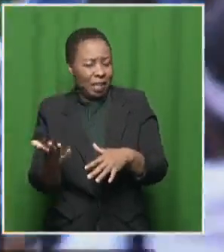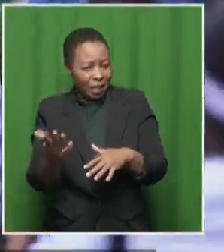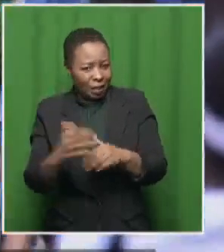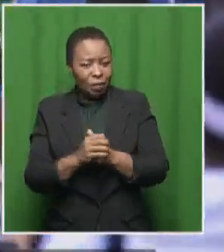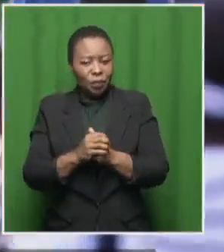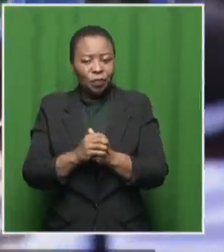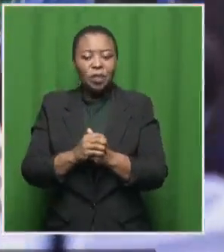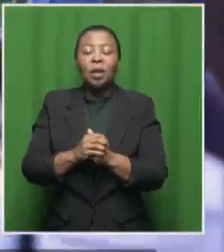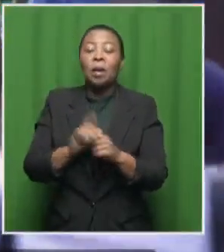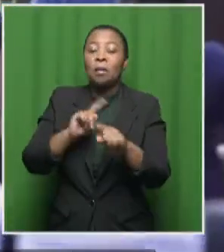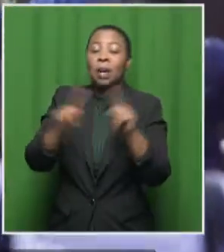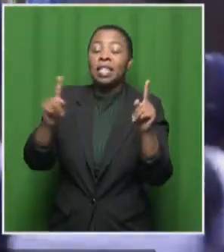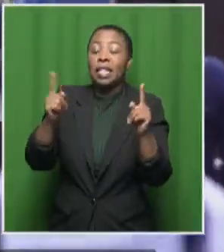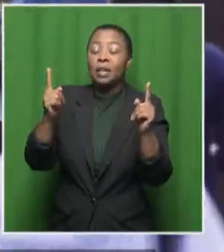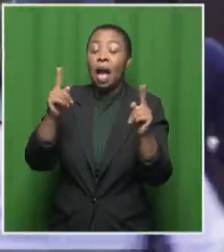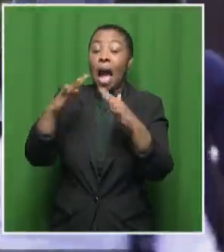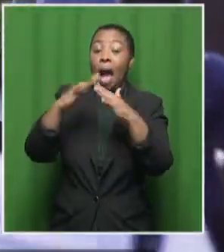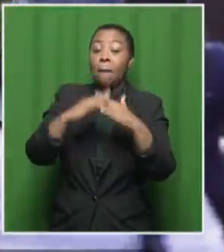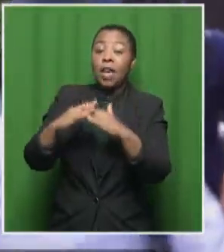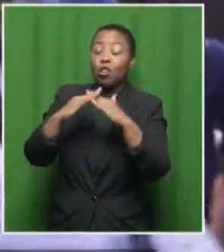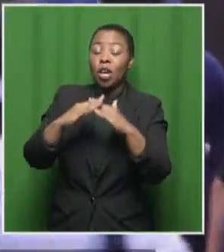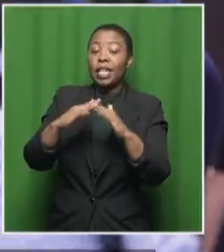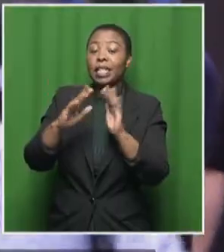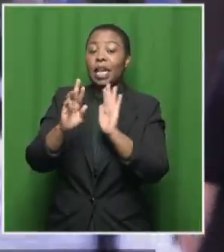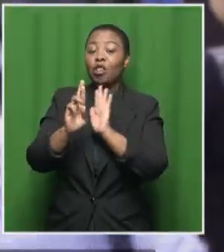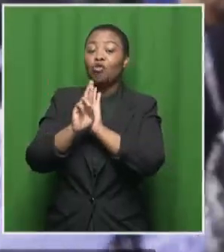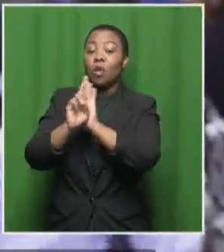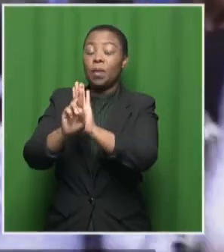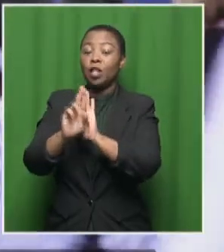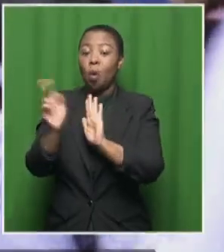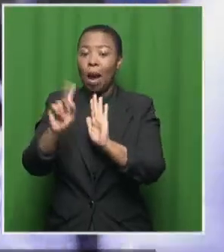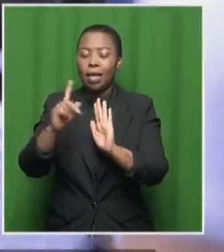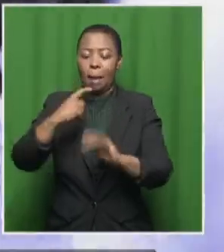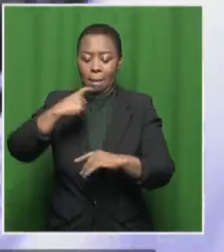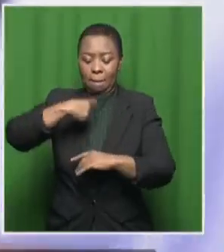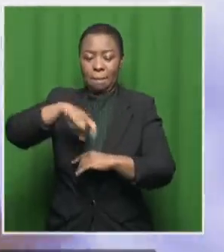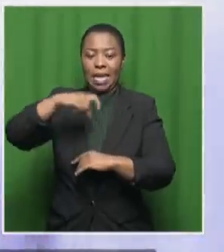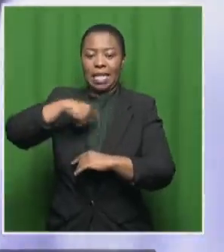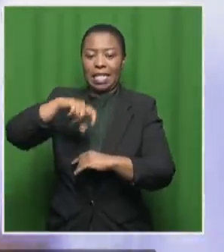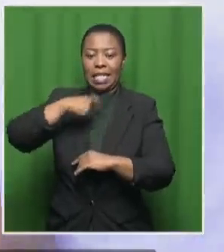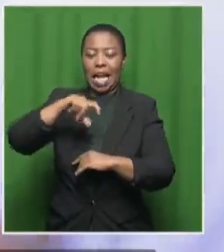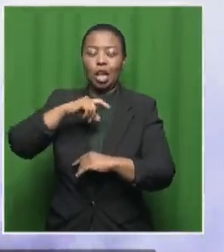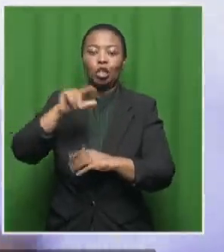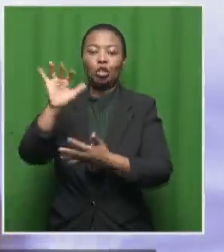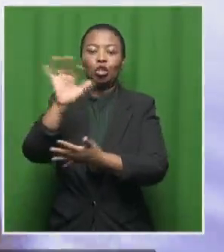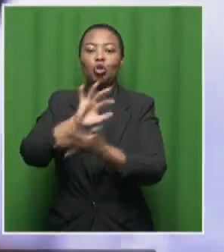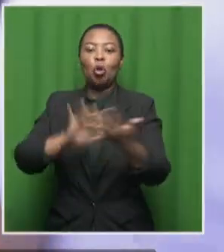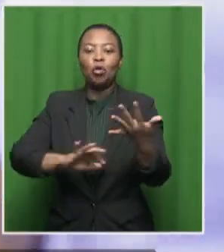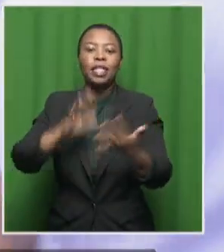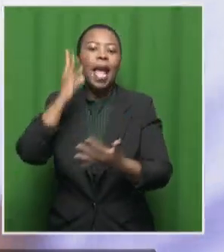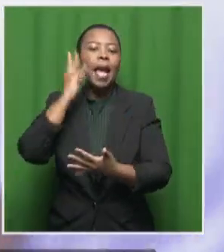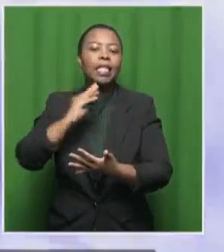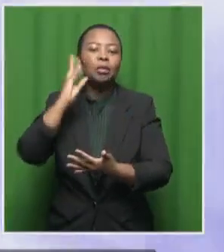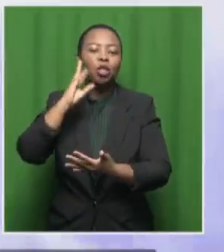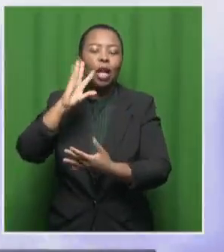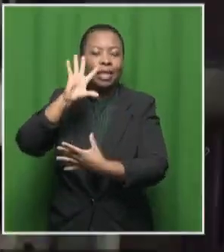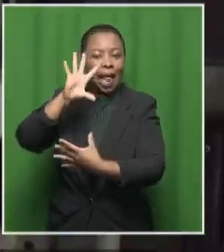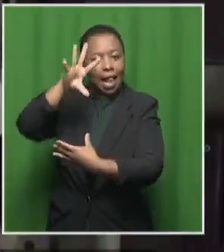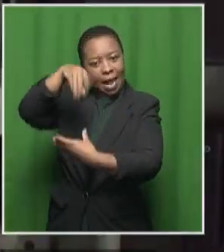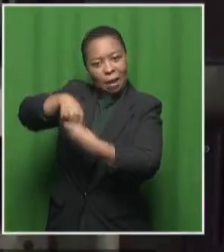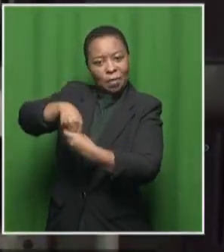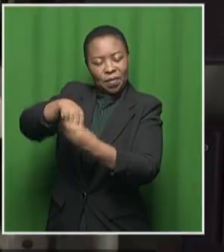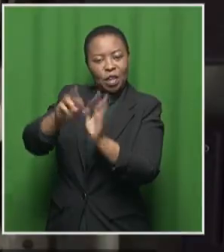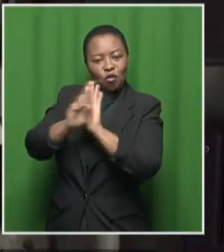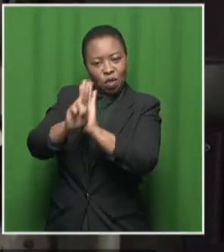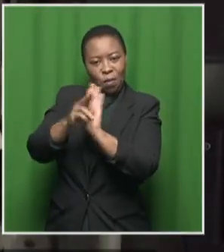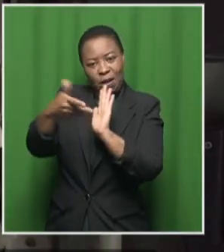America's independence and what it represents remains a collection of personal stories and experiences. What the Statue of Liberty sort of represents to